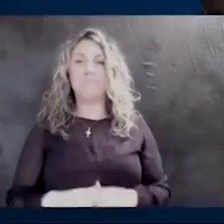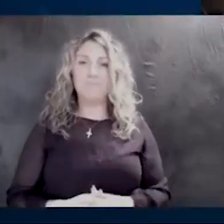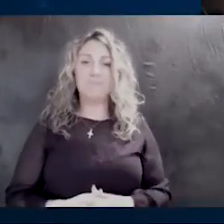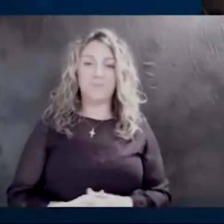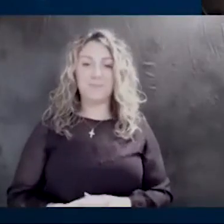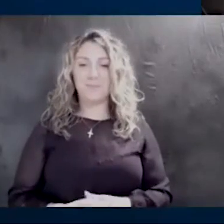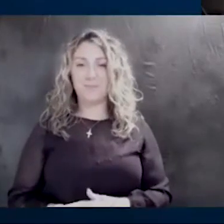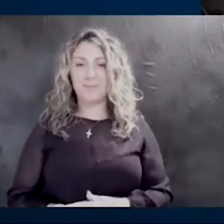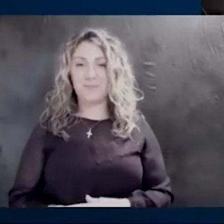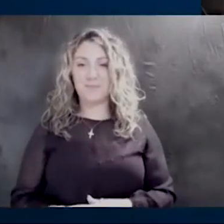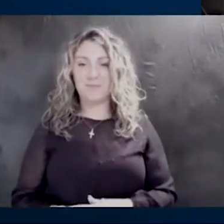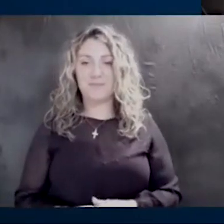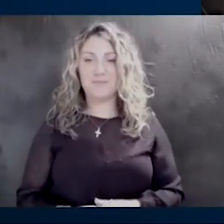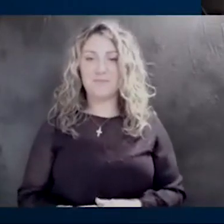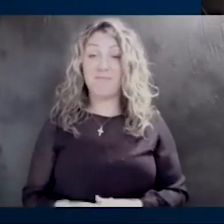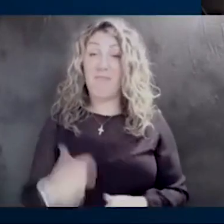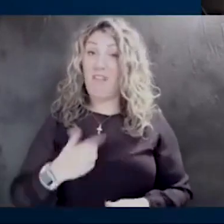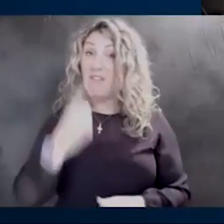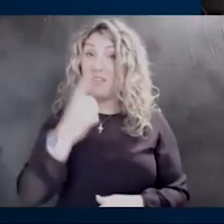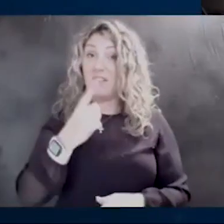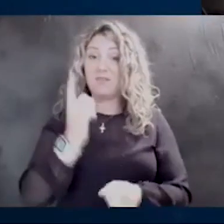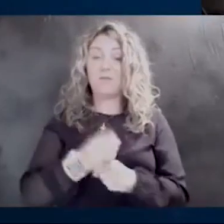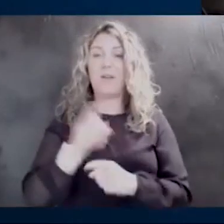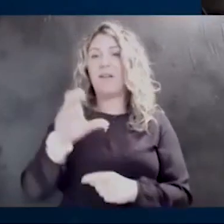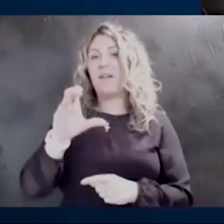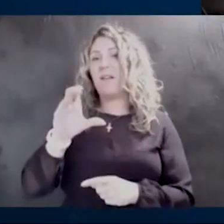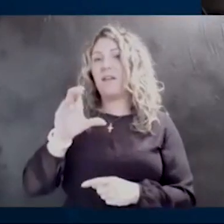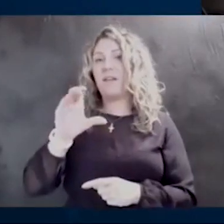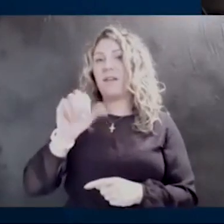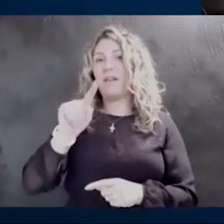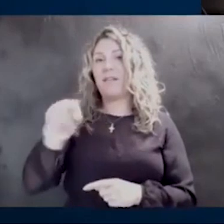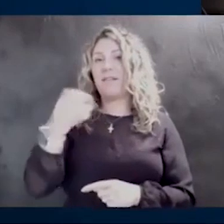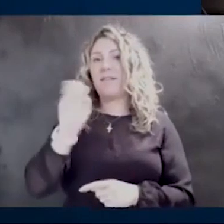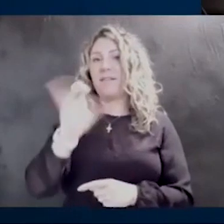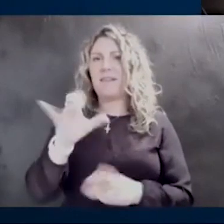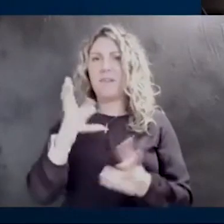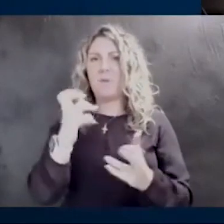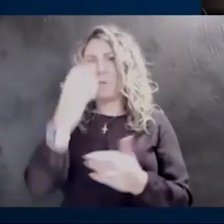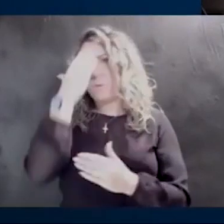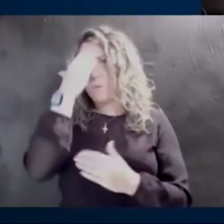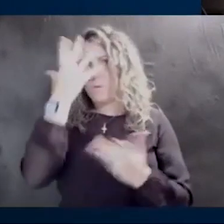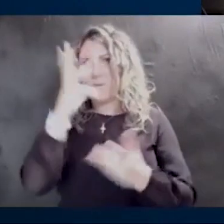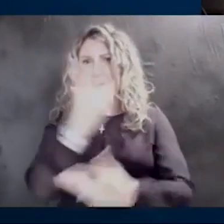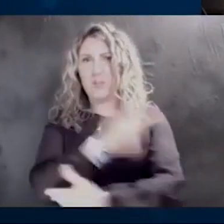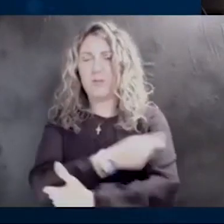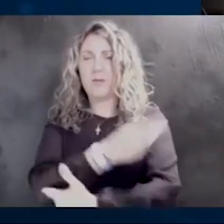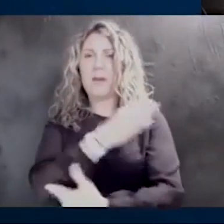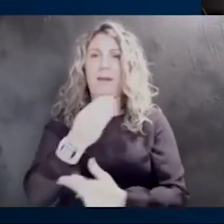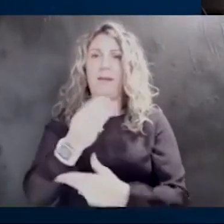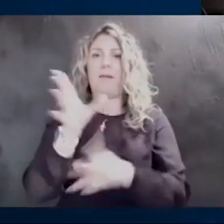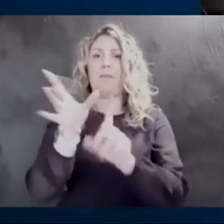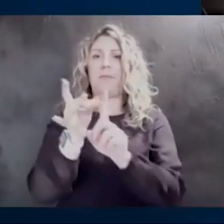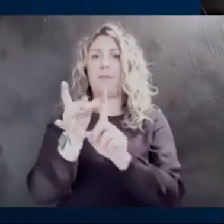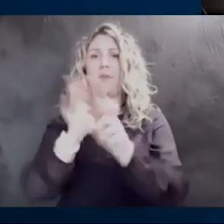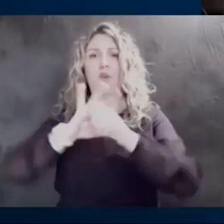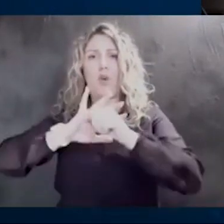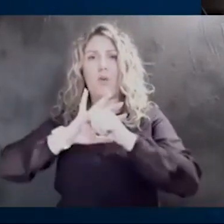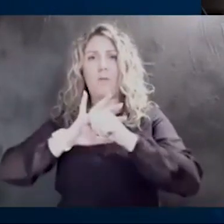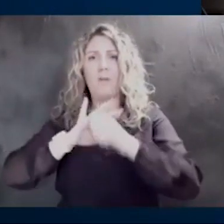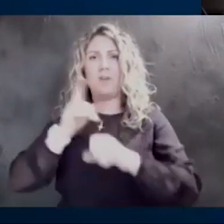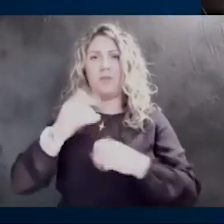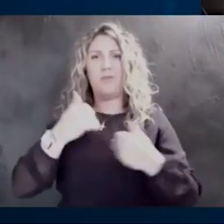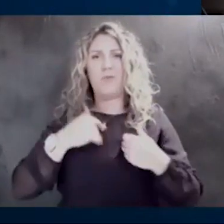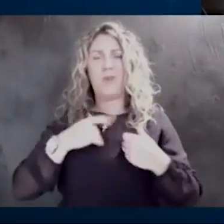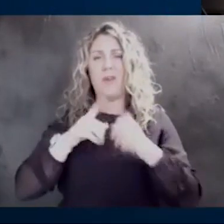Yeah, I think that's right. Kathy wants to know, if you are vaccinated and you get COVID, do you get the long haul